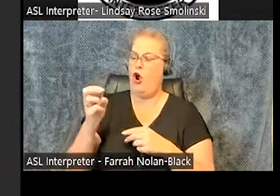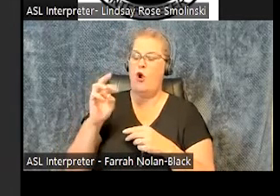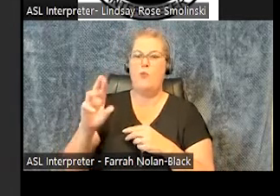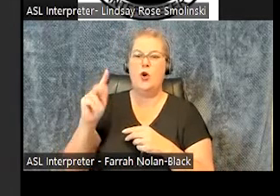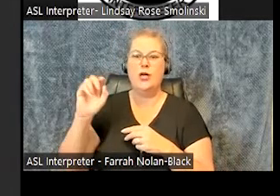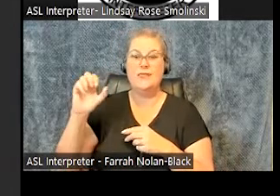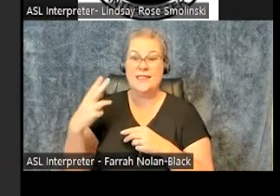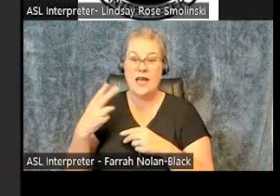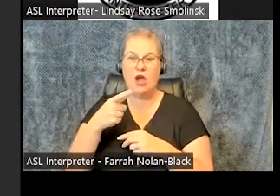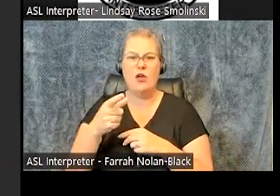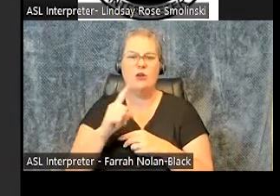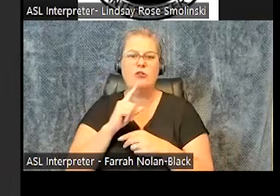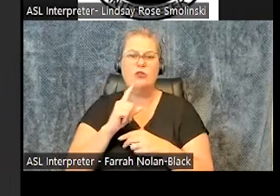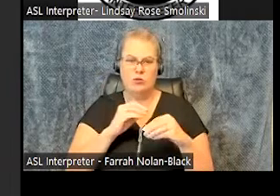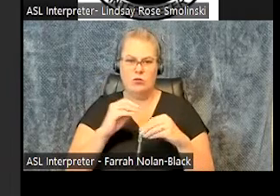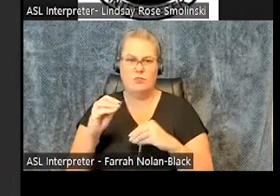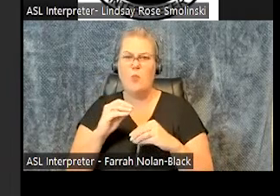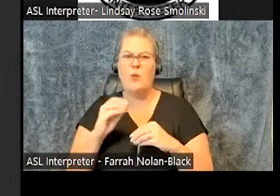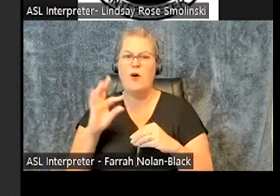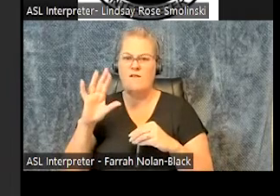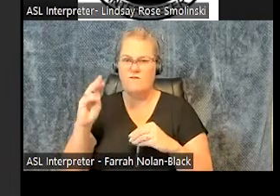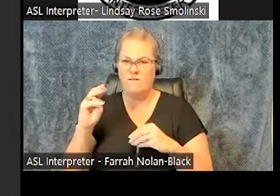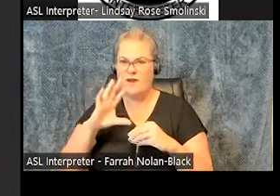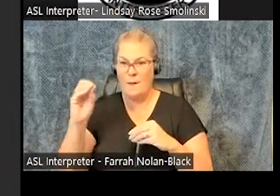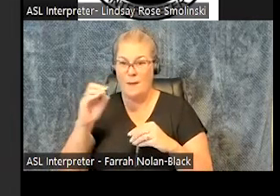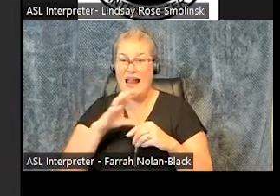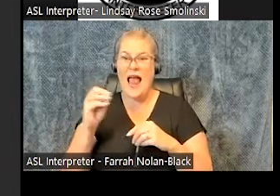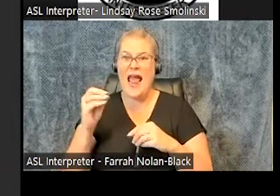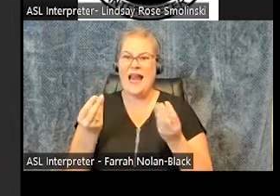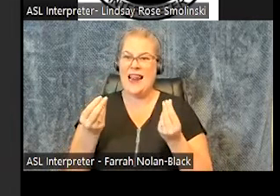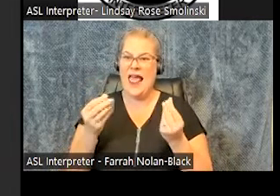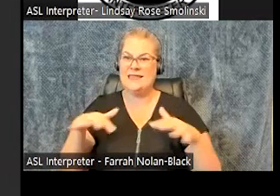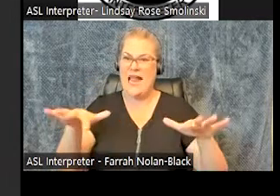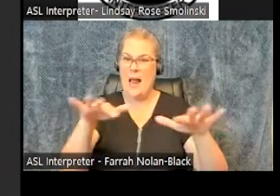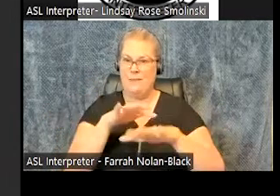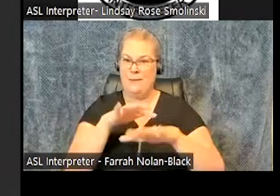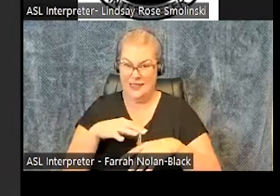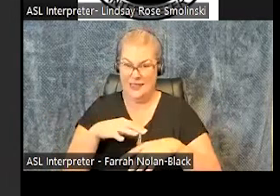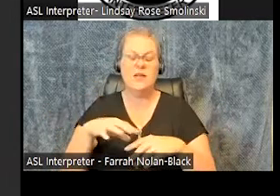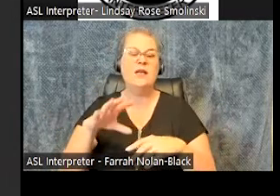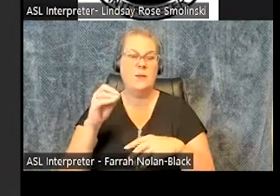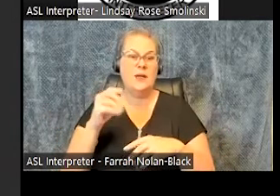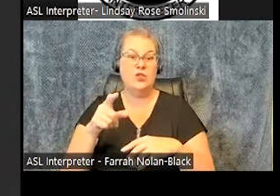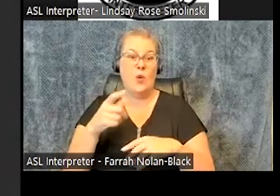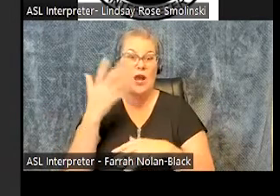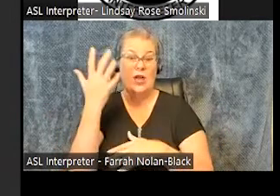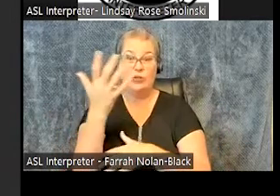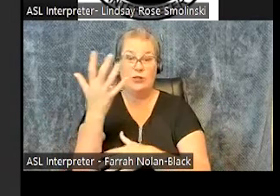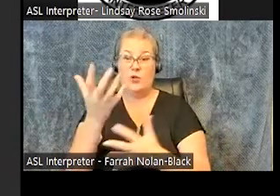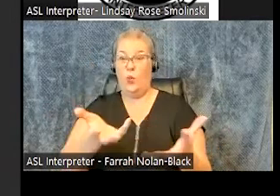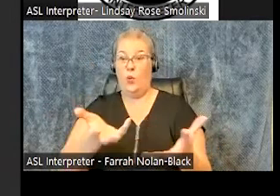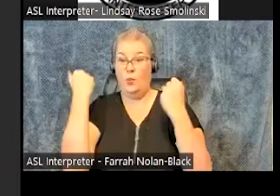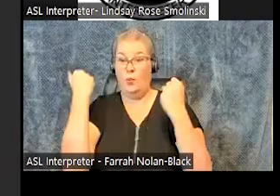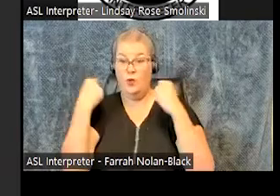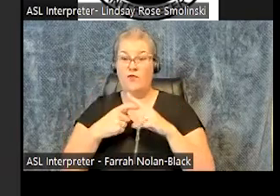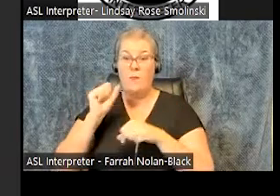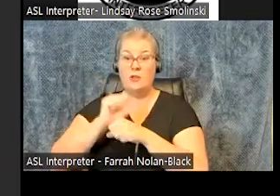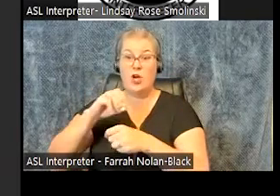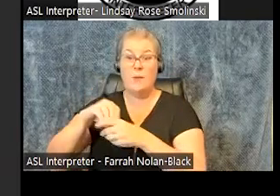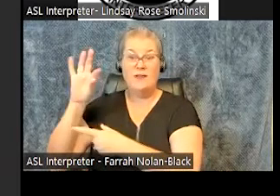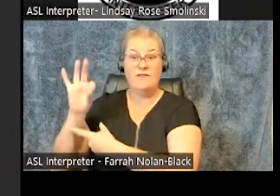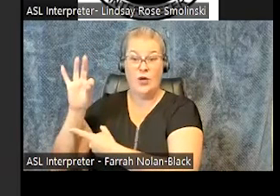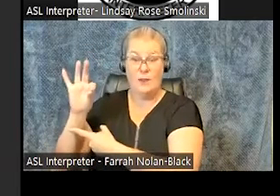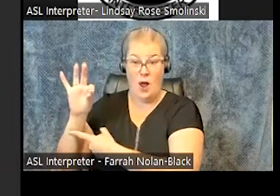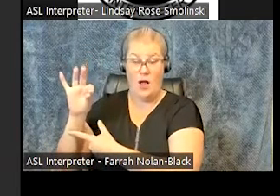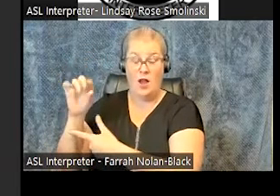firm as well as a landscape firm. So we took their trees that were removed from a job in Fremont. It came to our